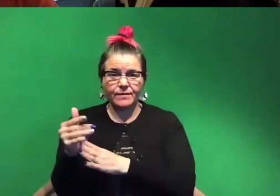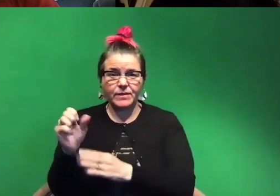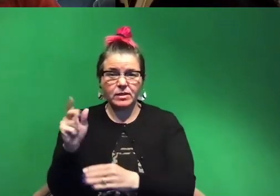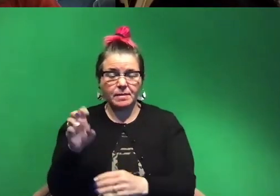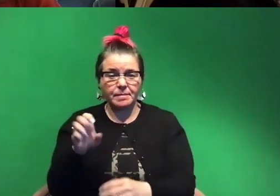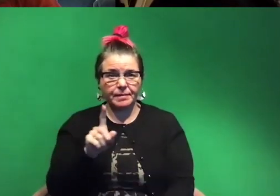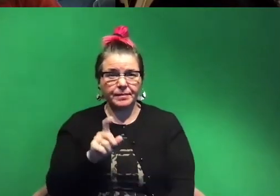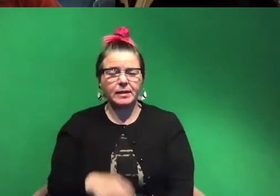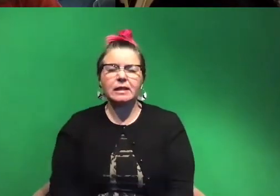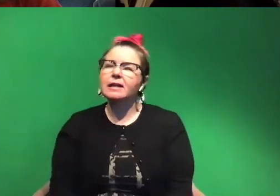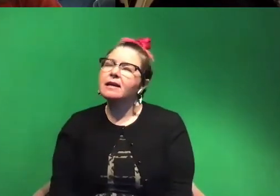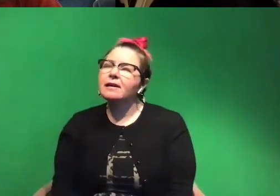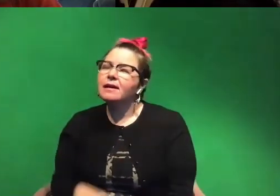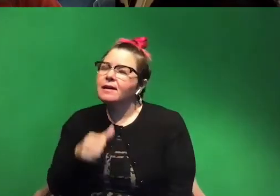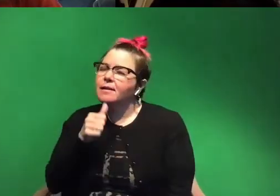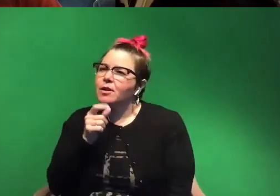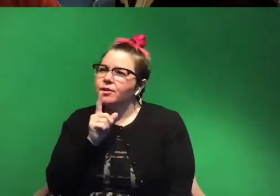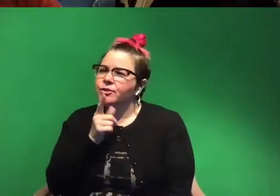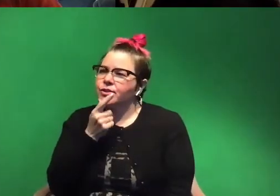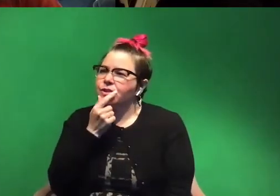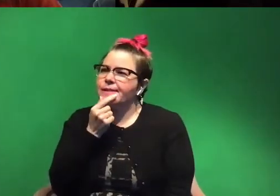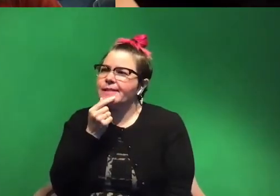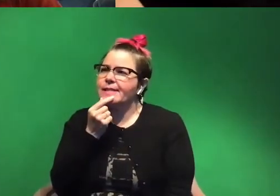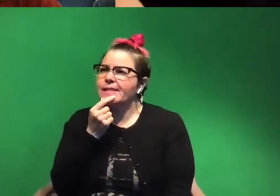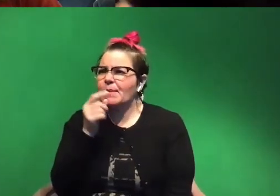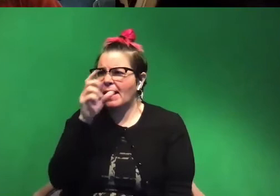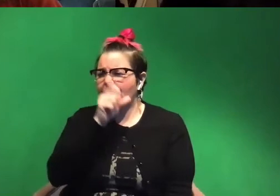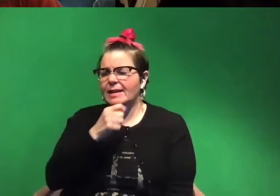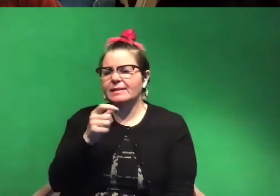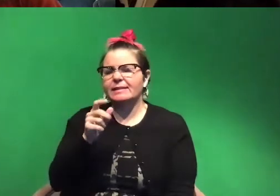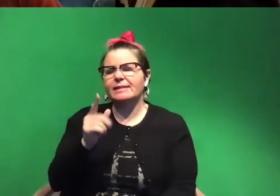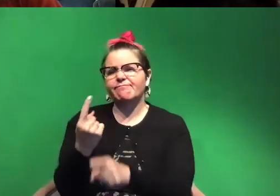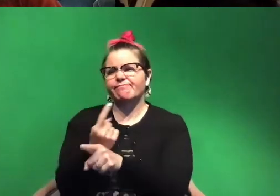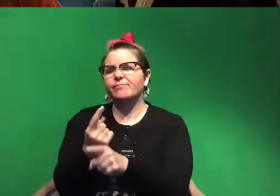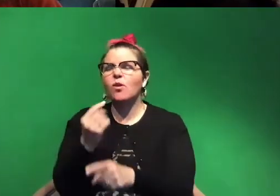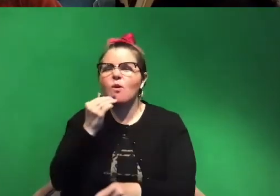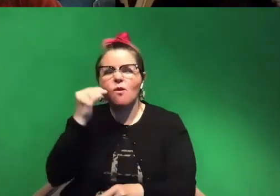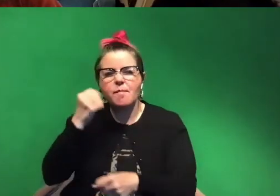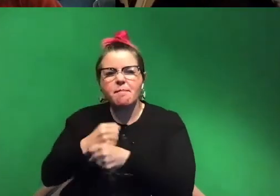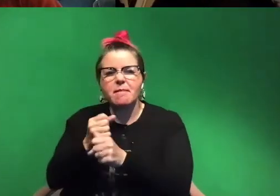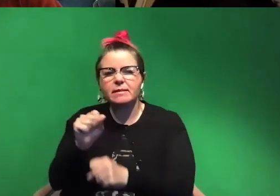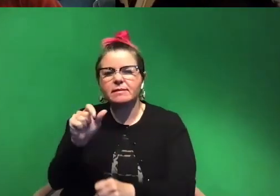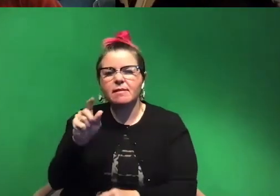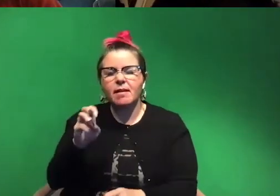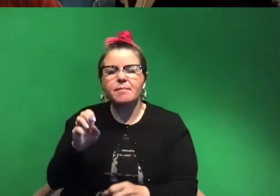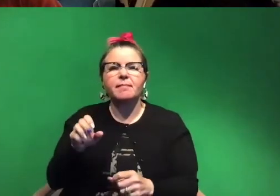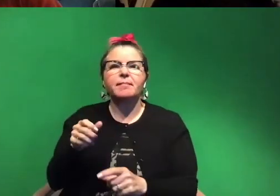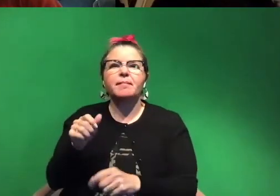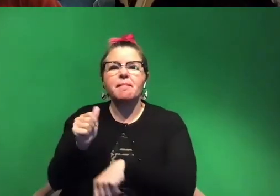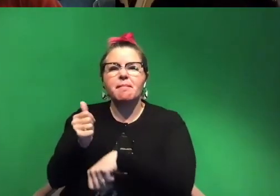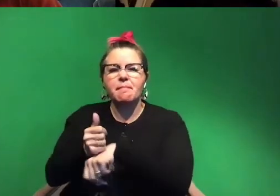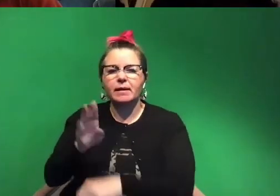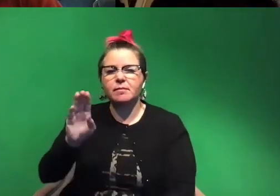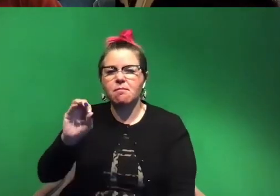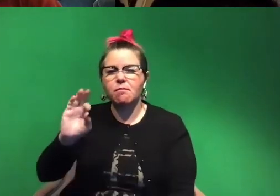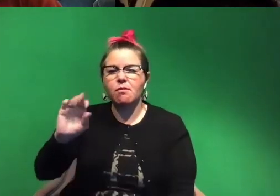I'm not really too sure. I guess a lot of the slimes that you can create at home would be sort of based with borax and